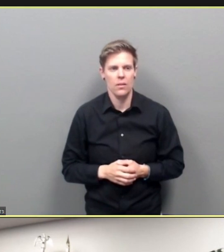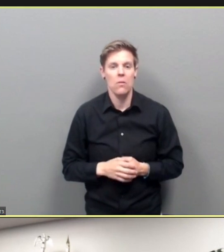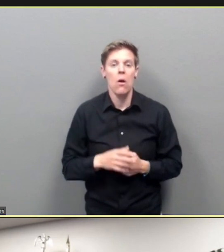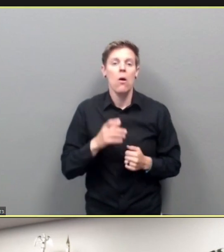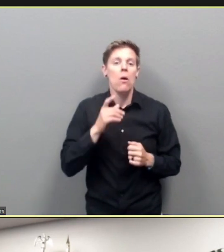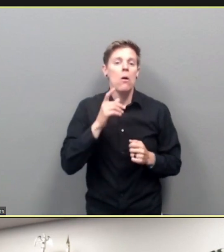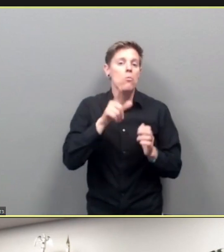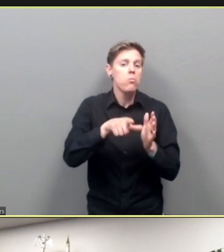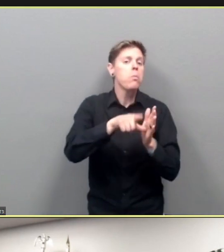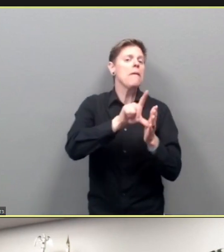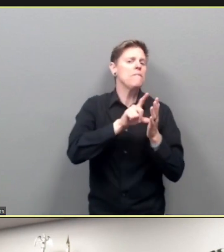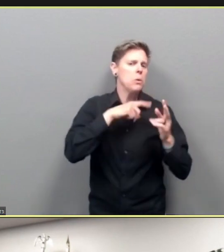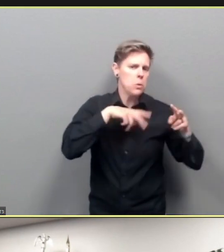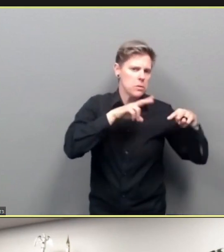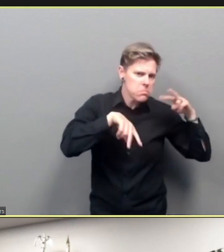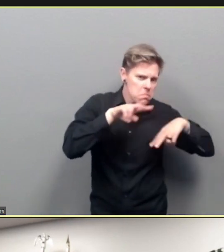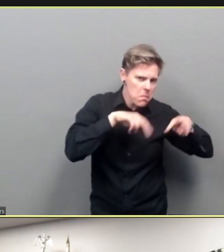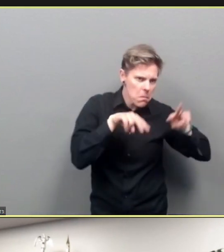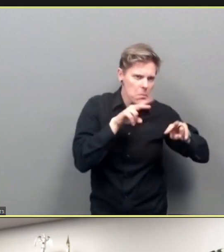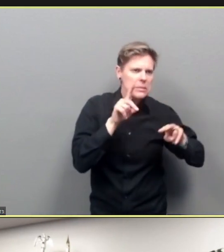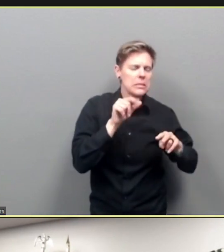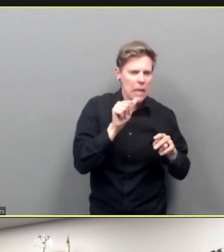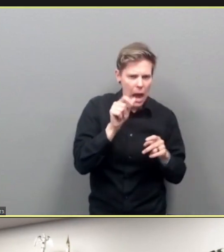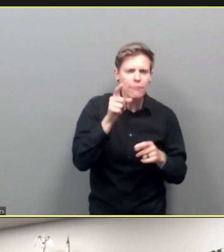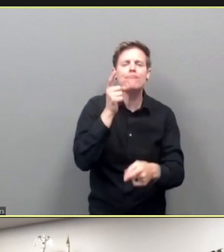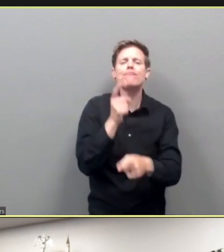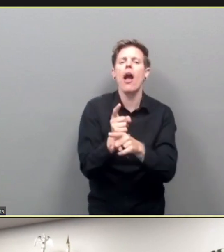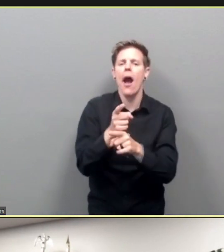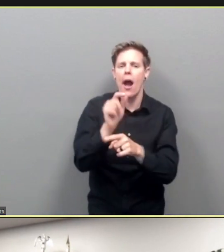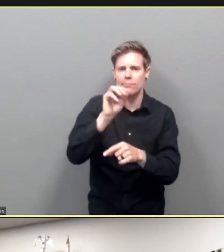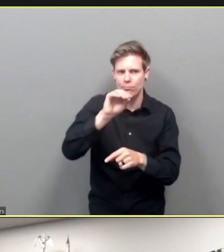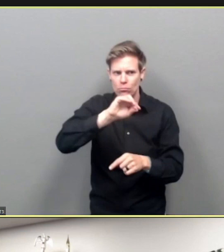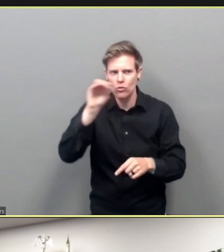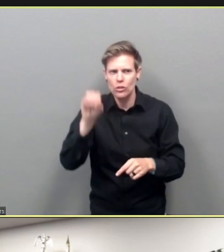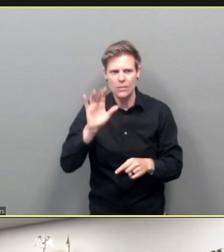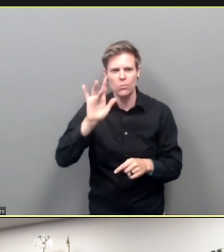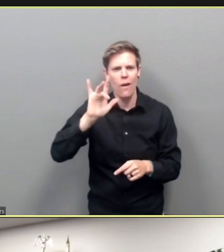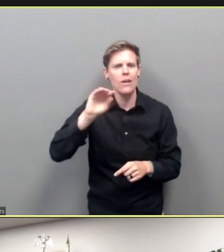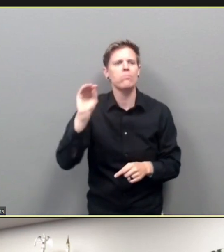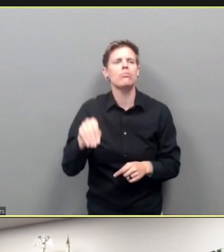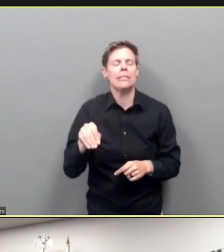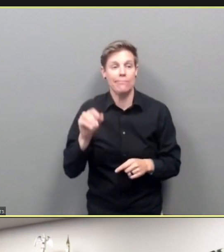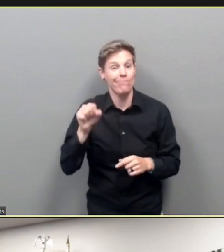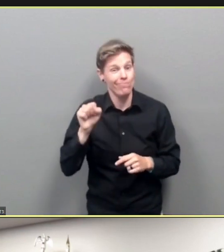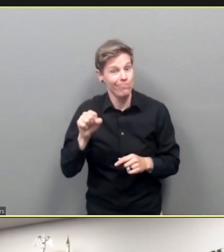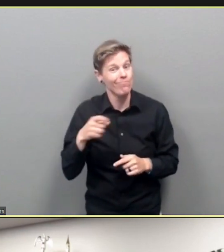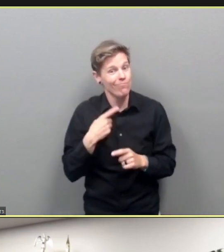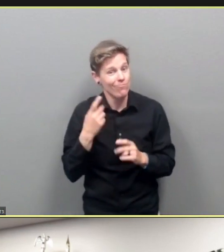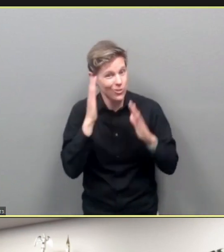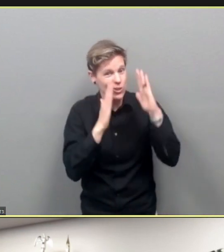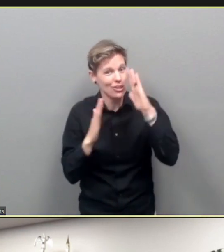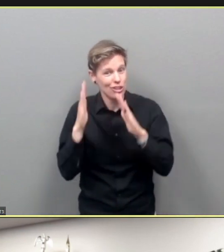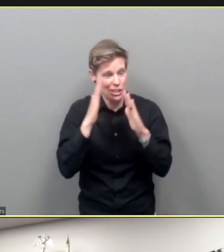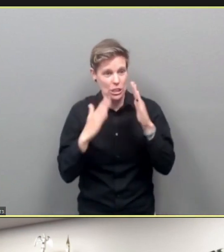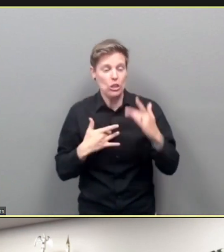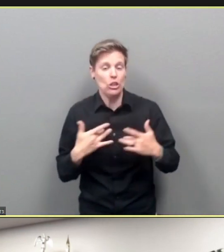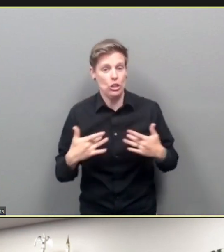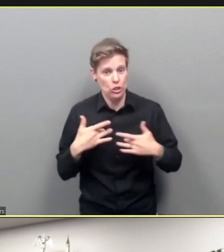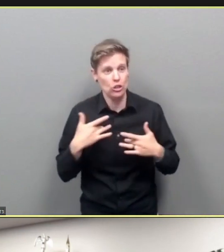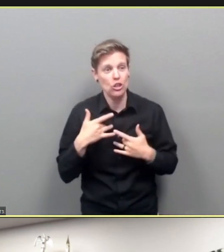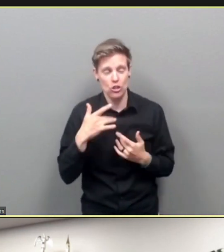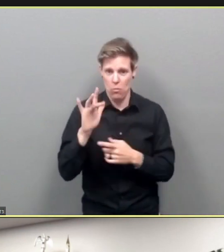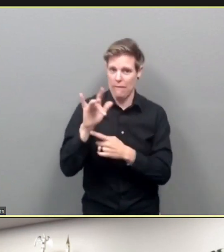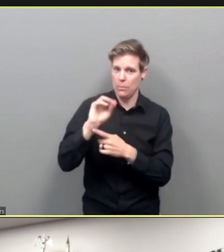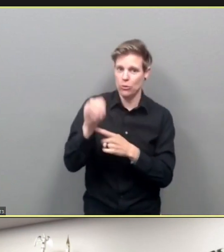that. And I just wanted to point out that it's really concerning to us that over the course of